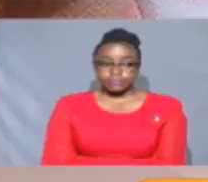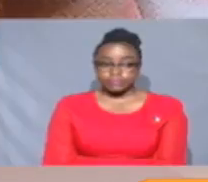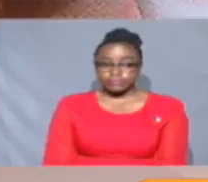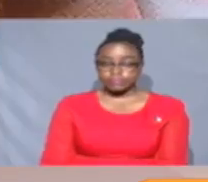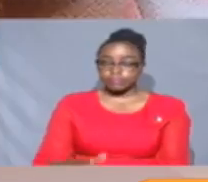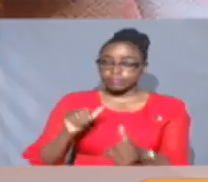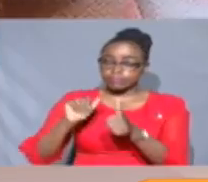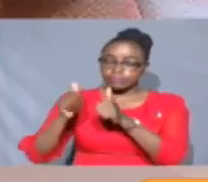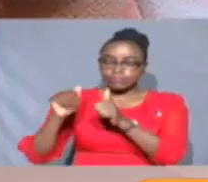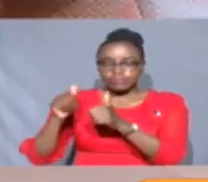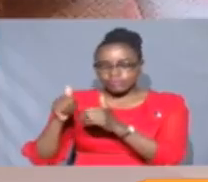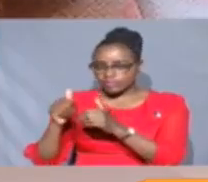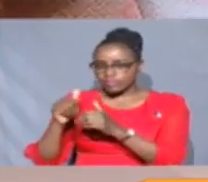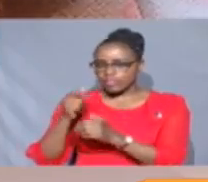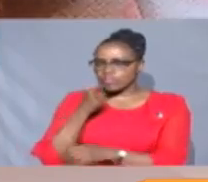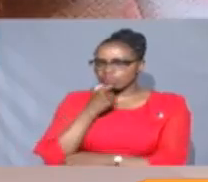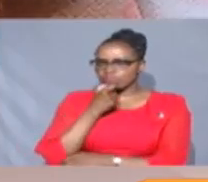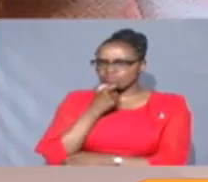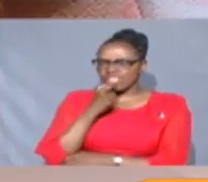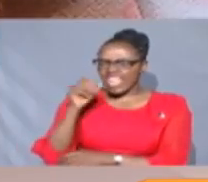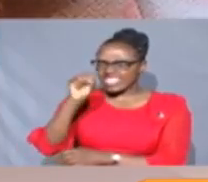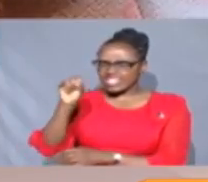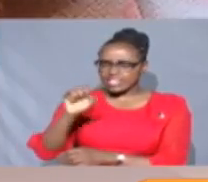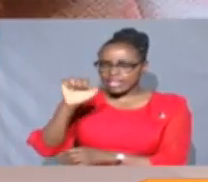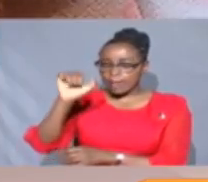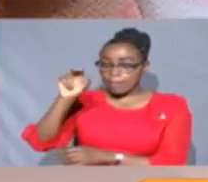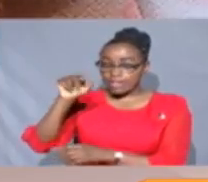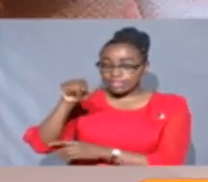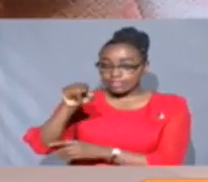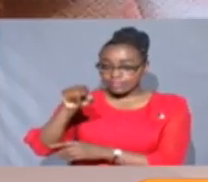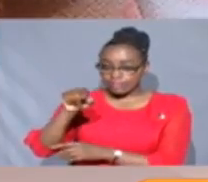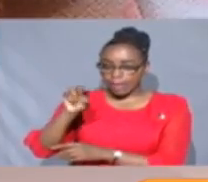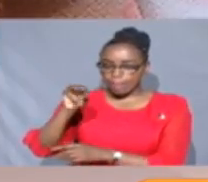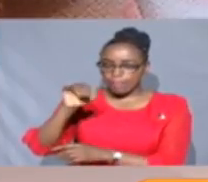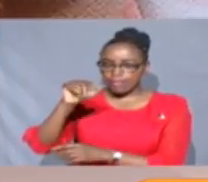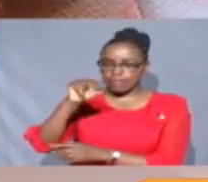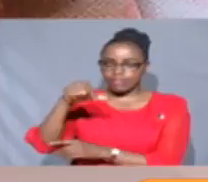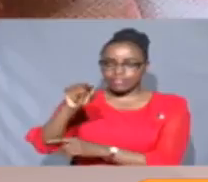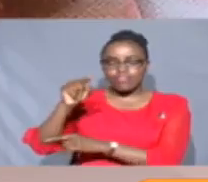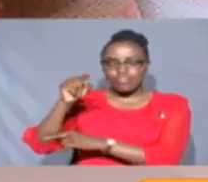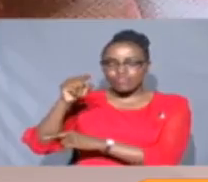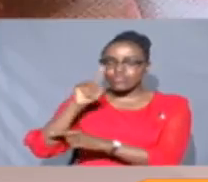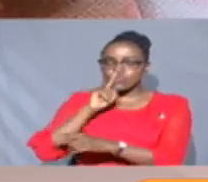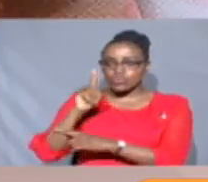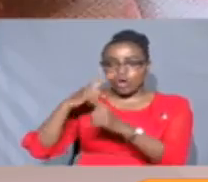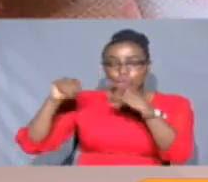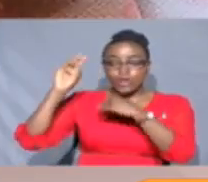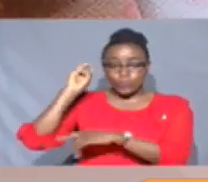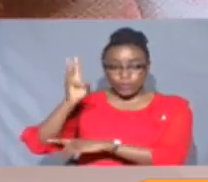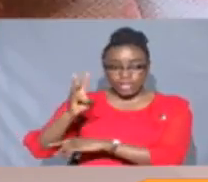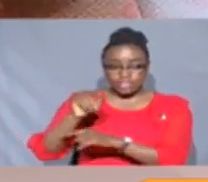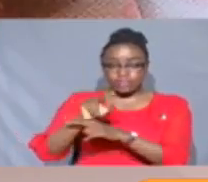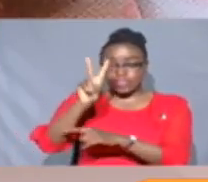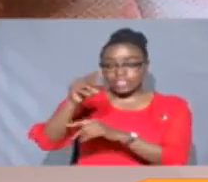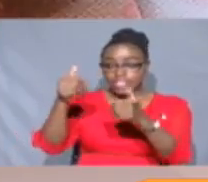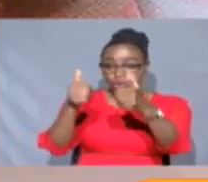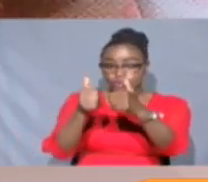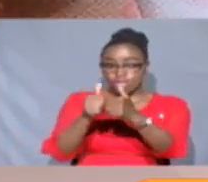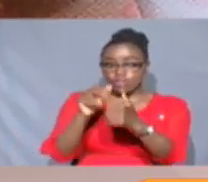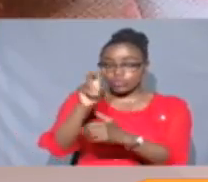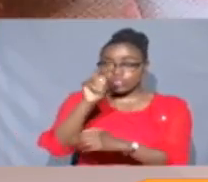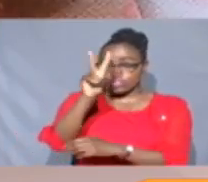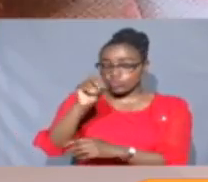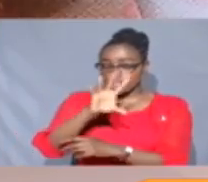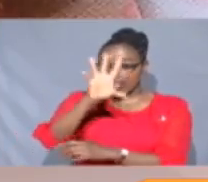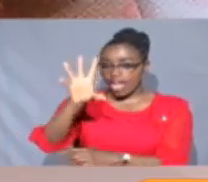National football team head coach Sebastien Migne is confident his Chargers will secure a win at home in the second leg of the 2020